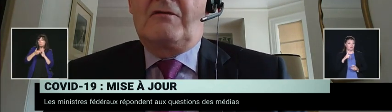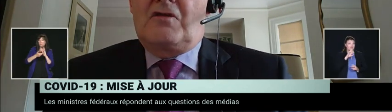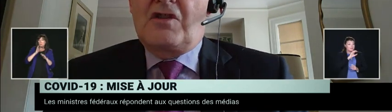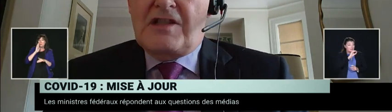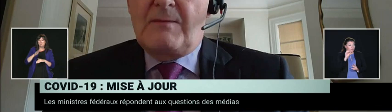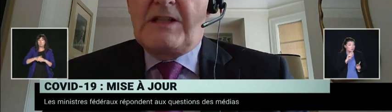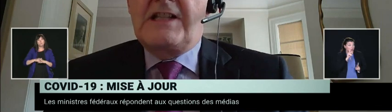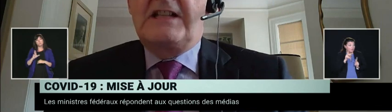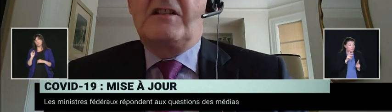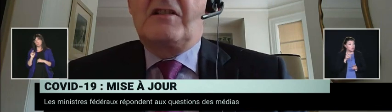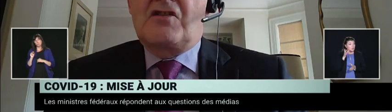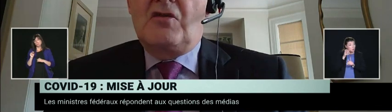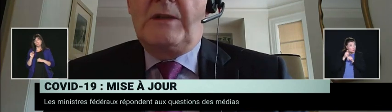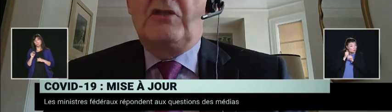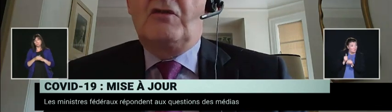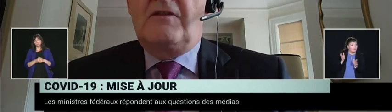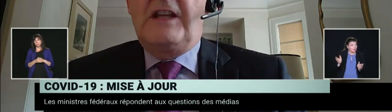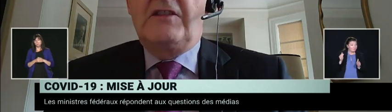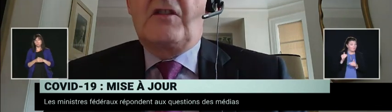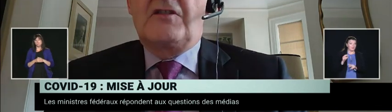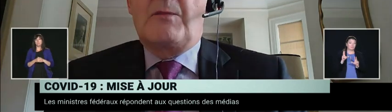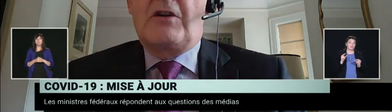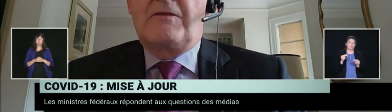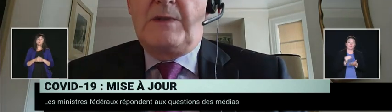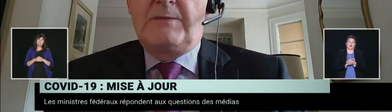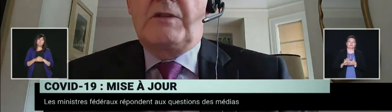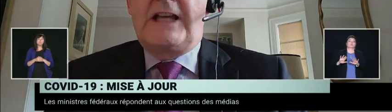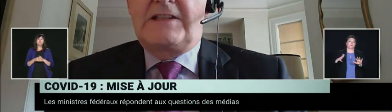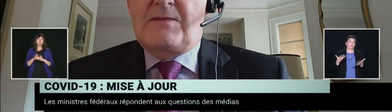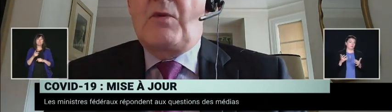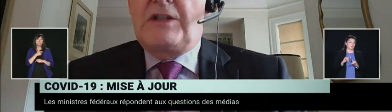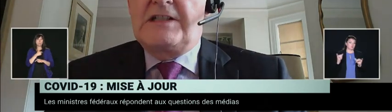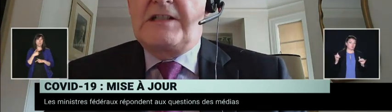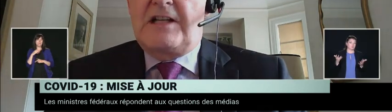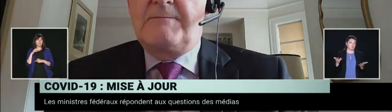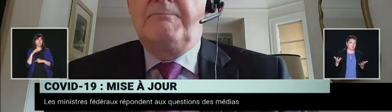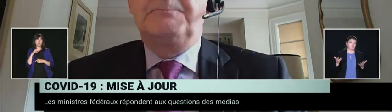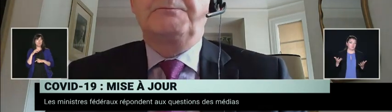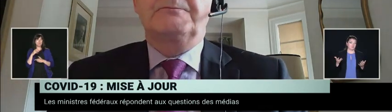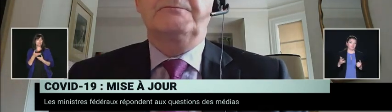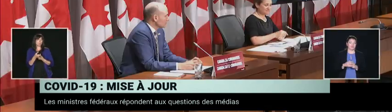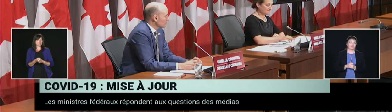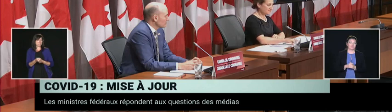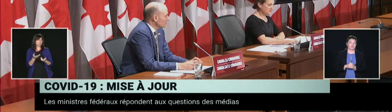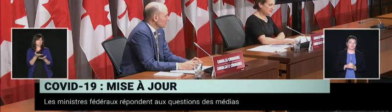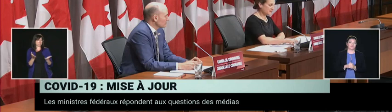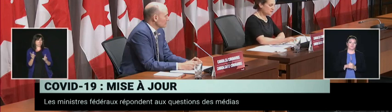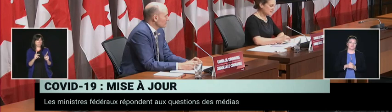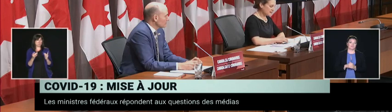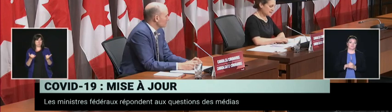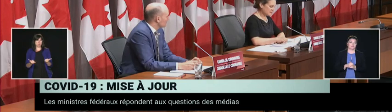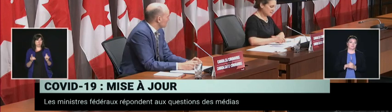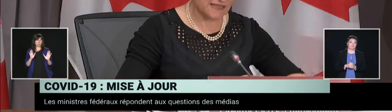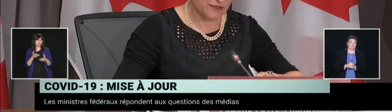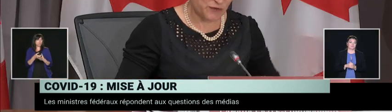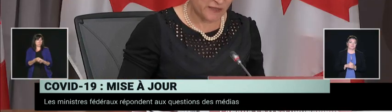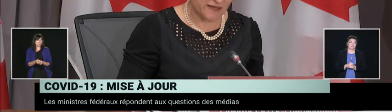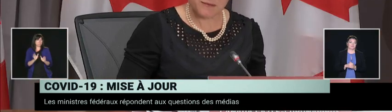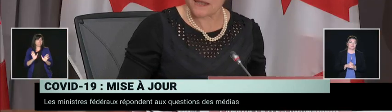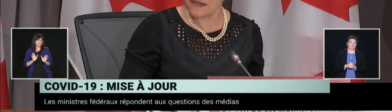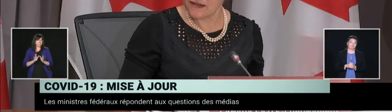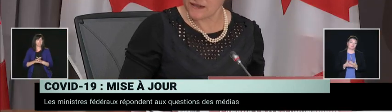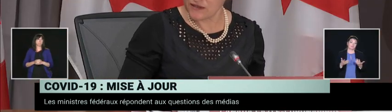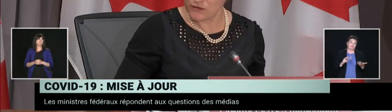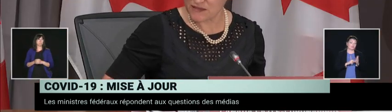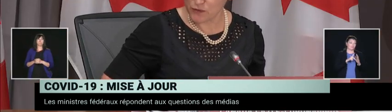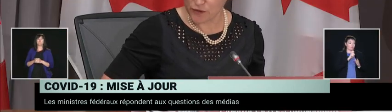We are, to some extent, assuming good faith on the part of people at this point in time. And I'll just add, you know, when it